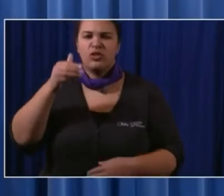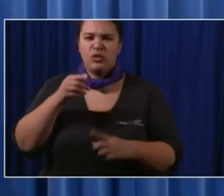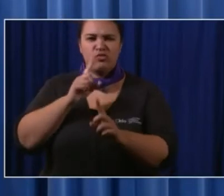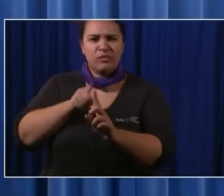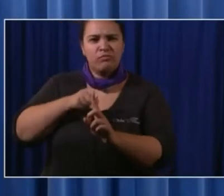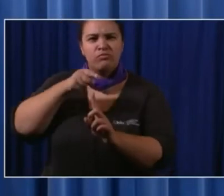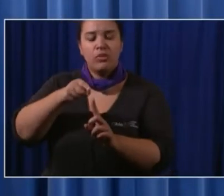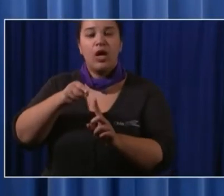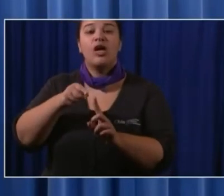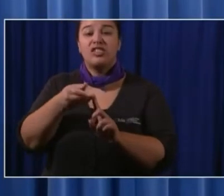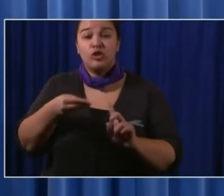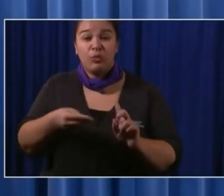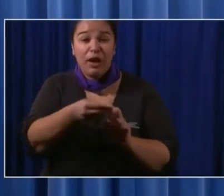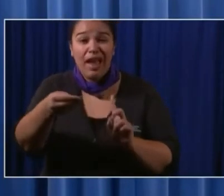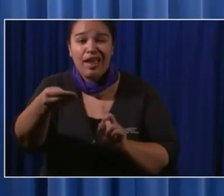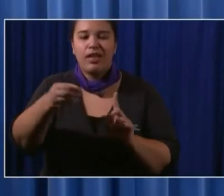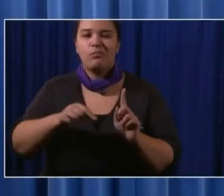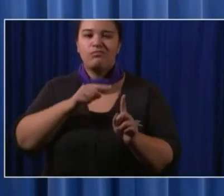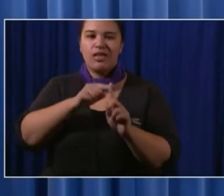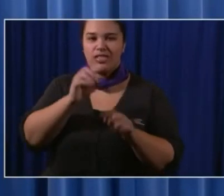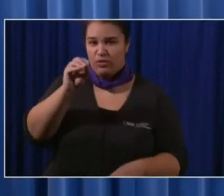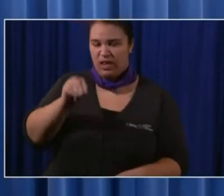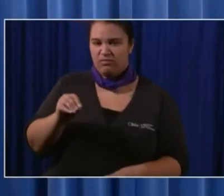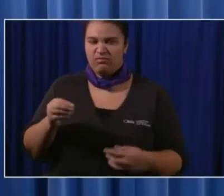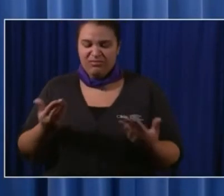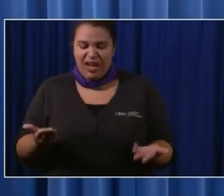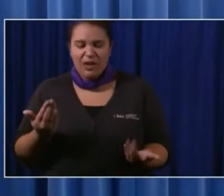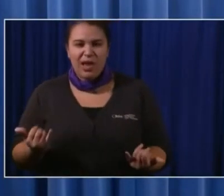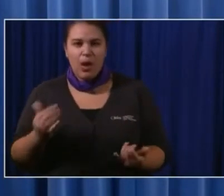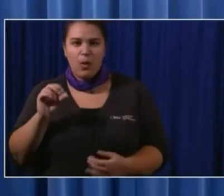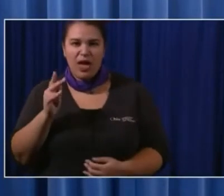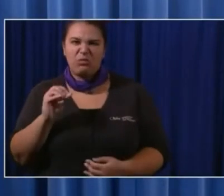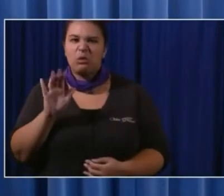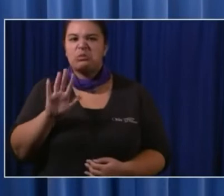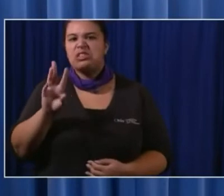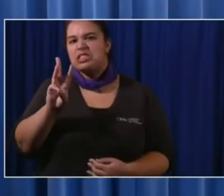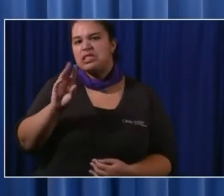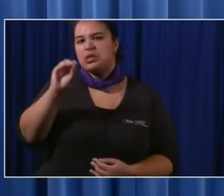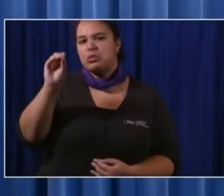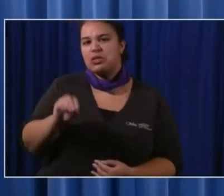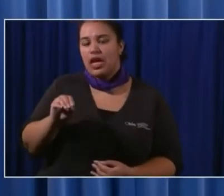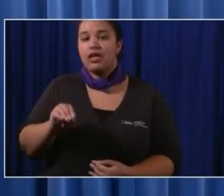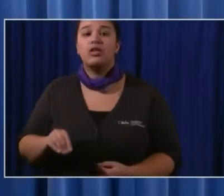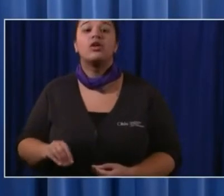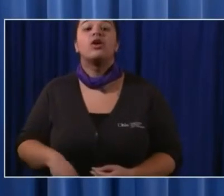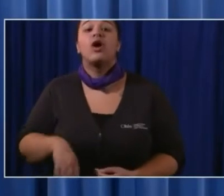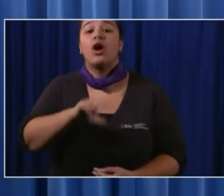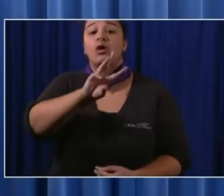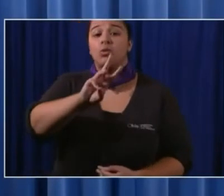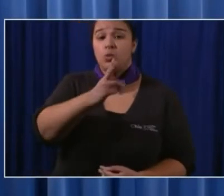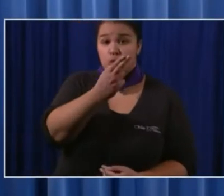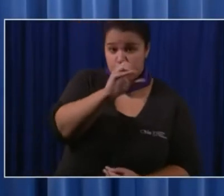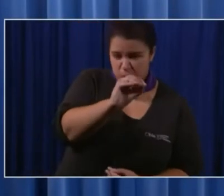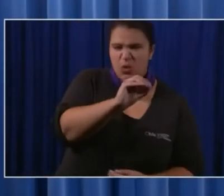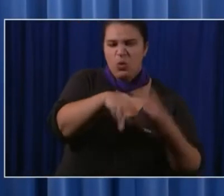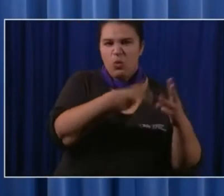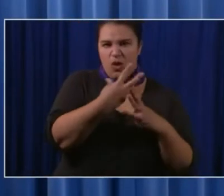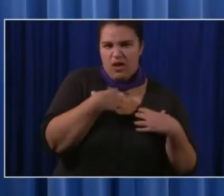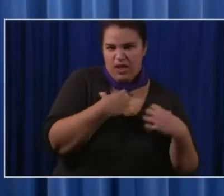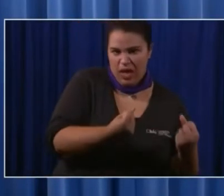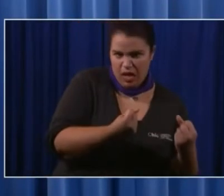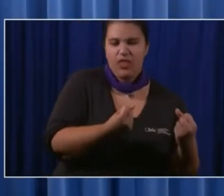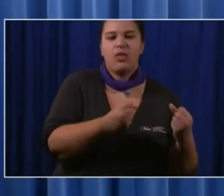and the positivity rate. Ohio is currently at about 6%. The World Health Organization and Johns Hopkins has indicated the positivity rate